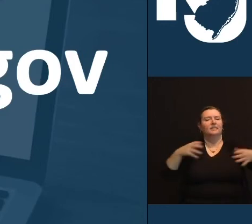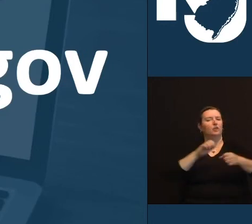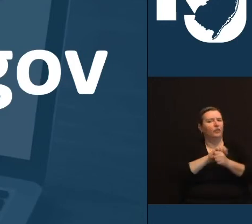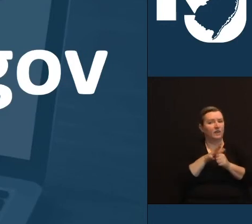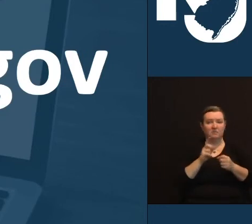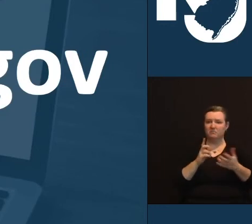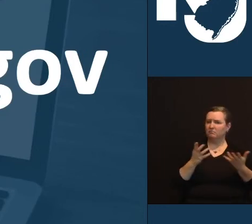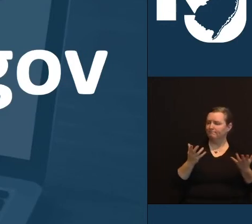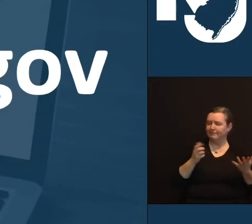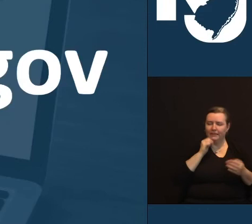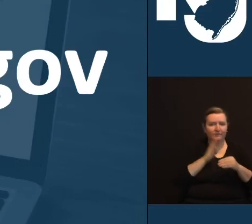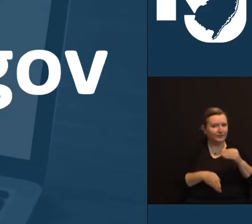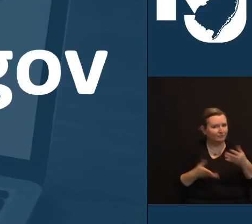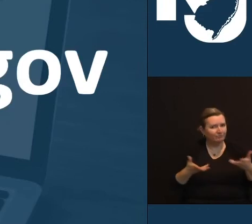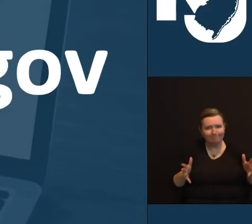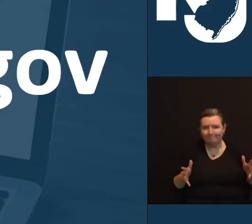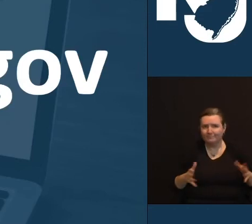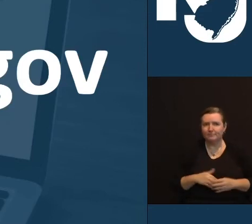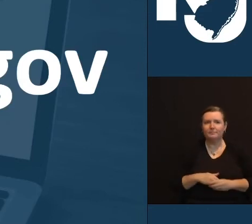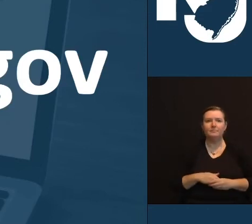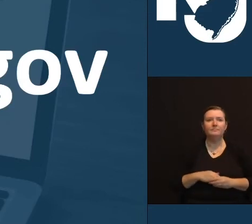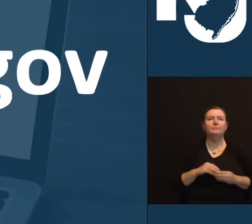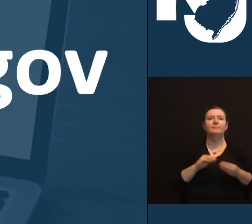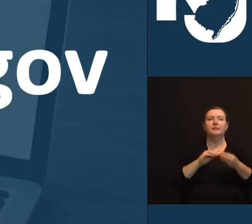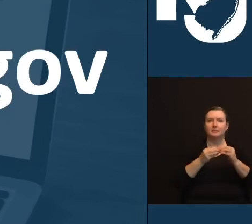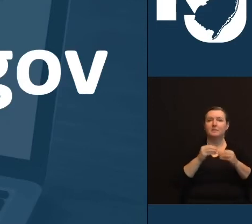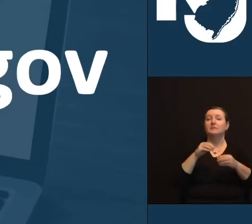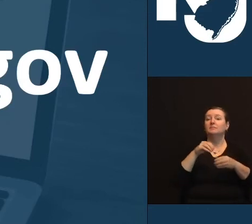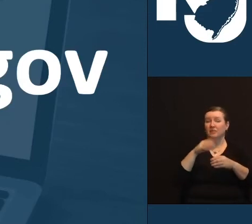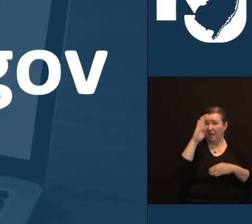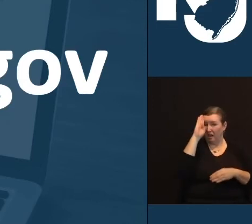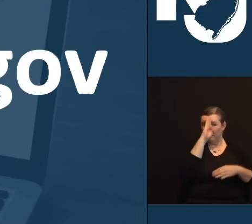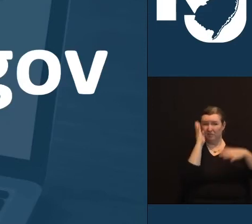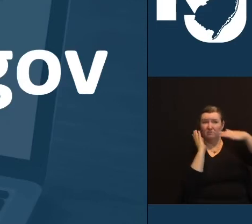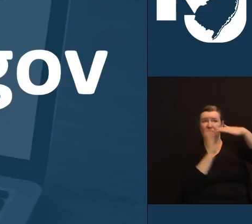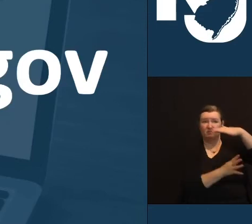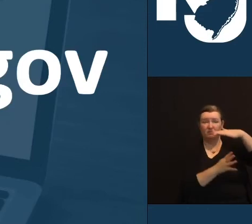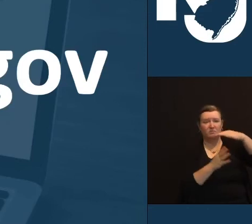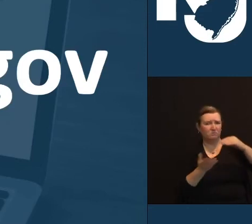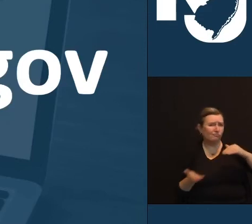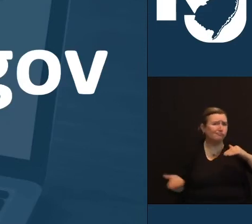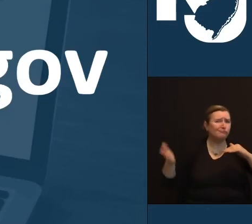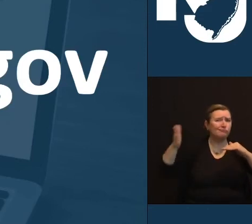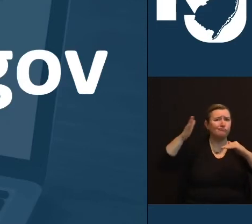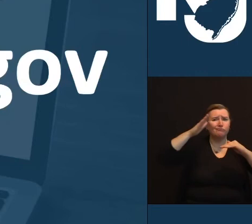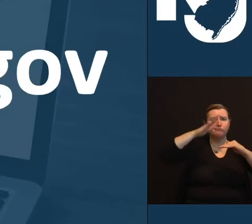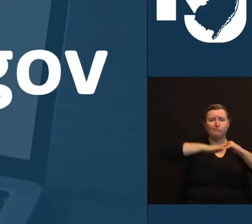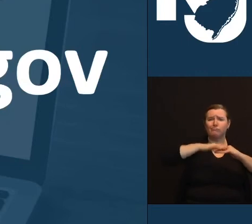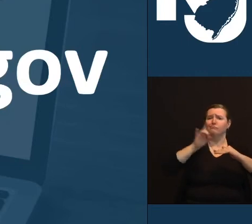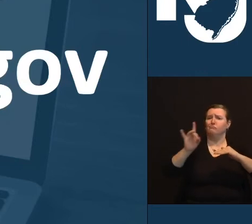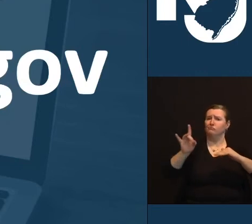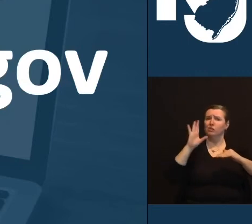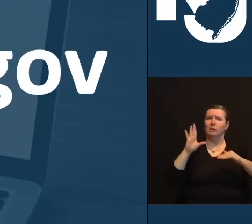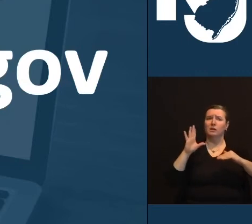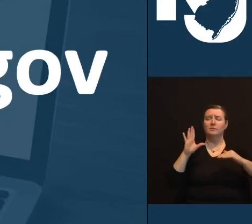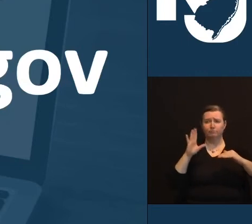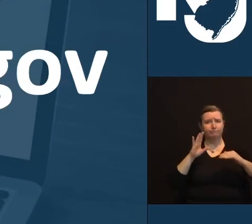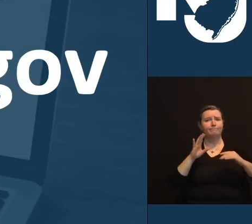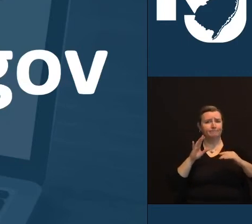these numbers, the numbers in our hospitals tell us how this virus is moving. In other words, there's no question about,